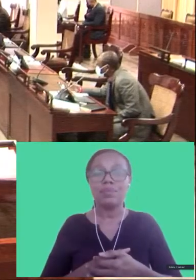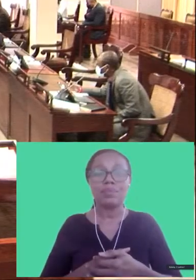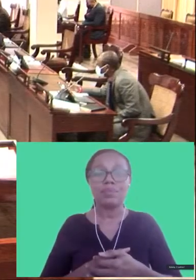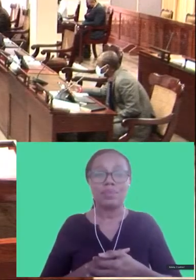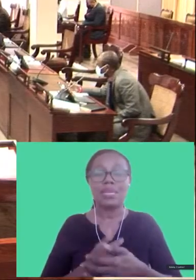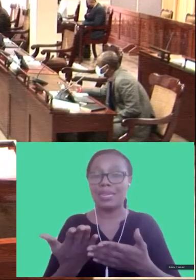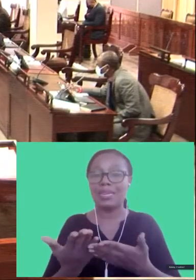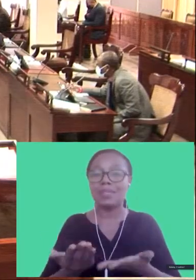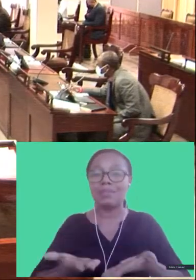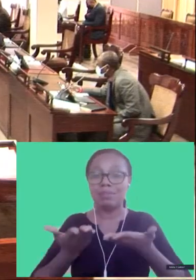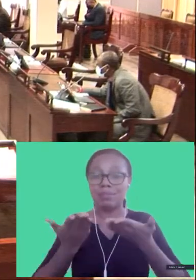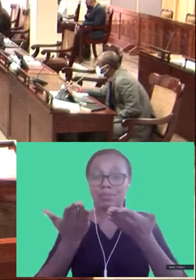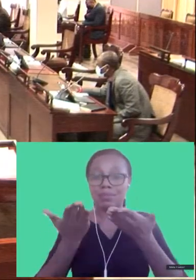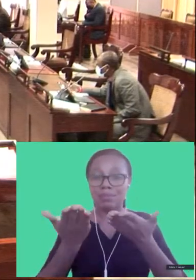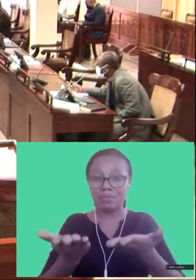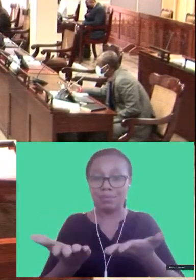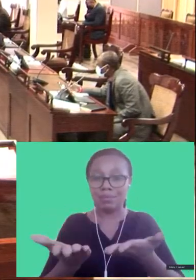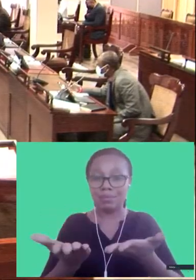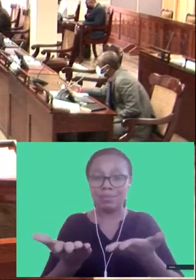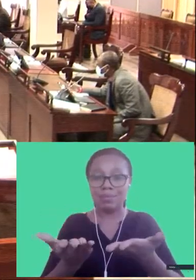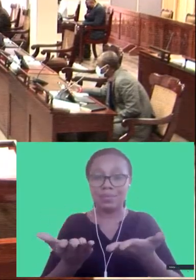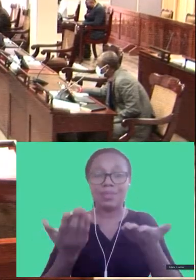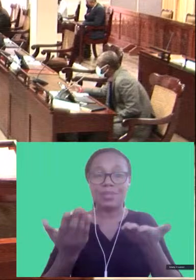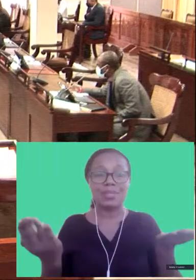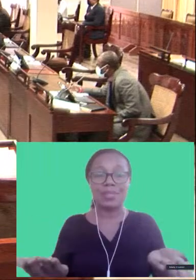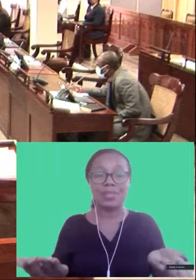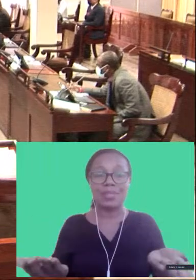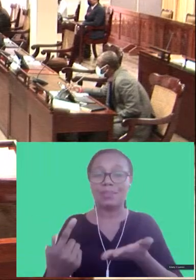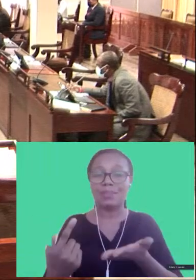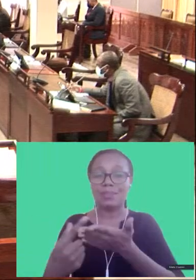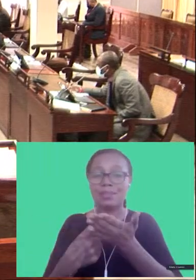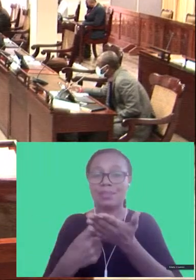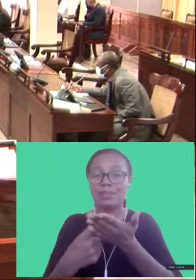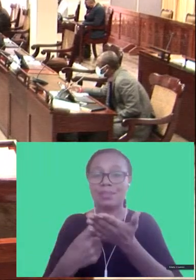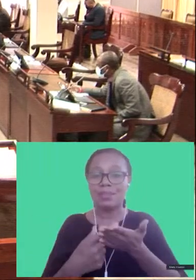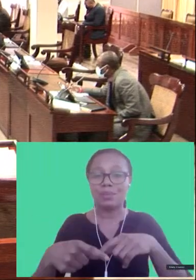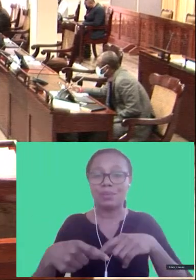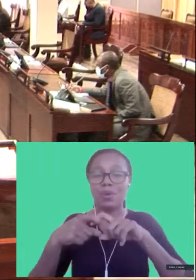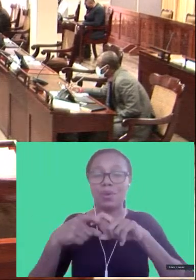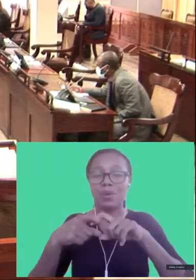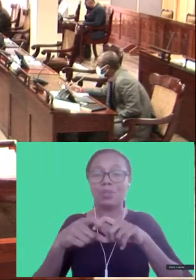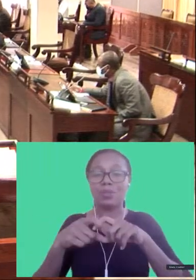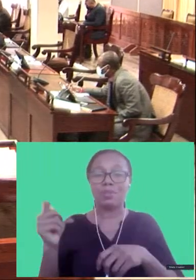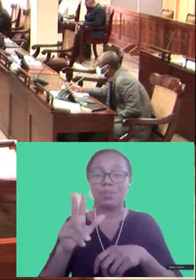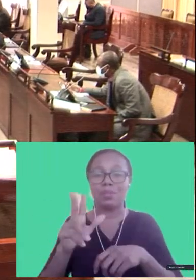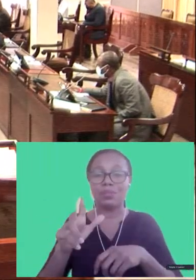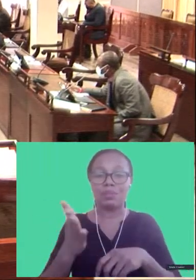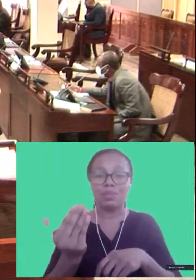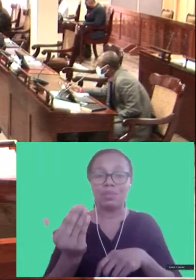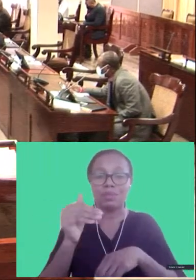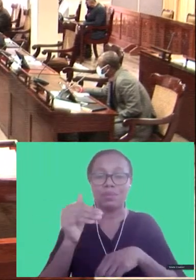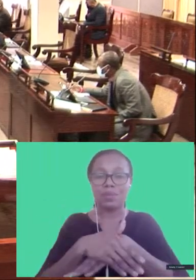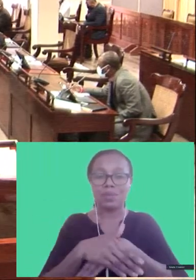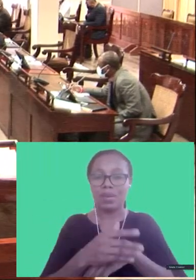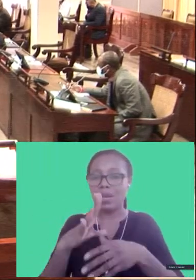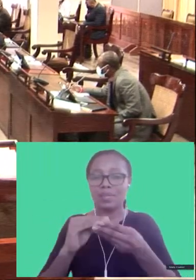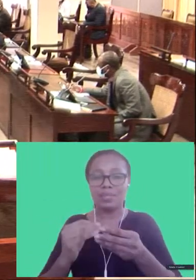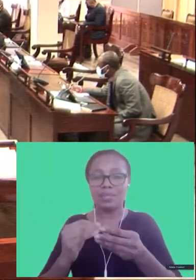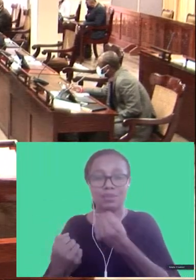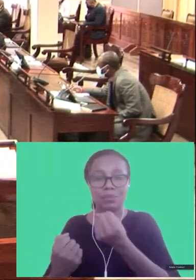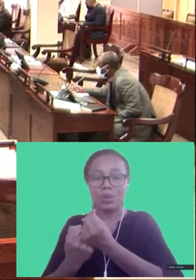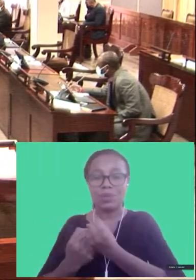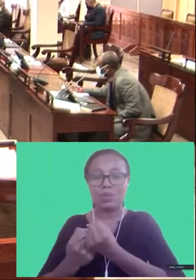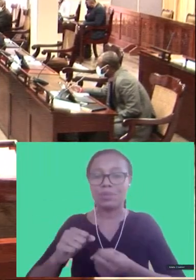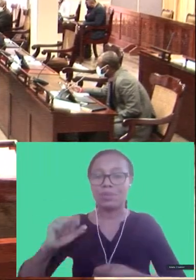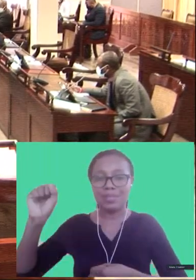aye. Aye. Those against, please say no. The ayes have it. This Honourable Chamber stands suspended until 3:15 p.m.